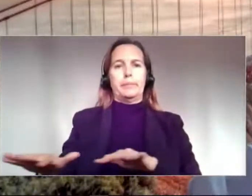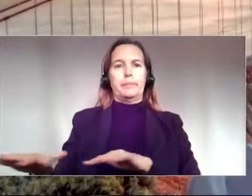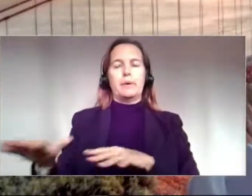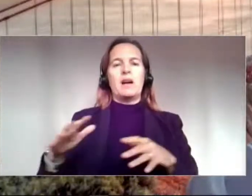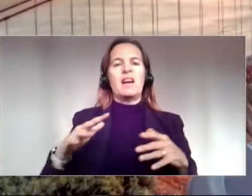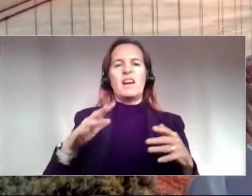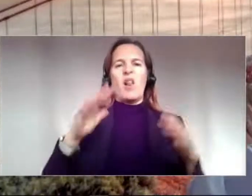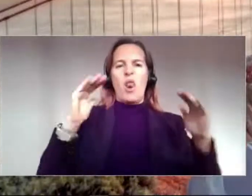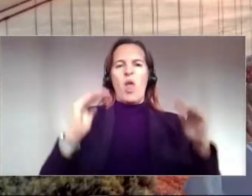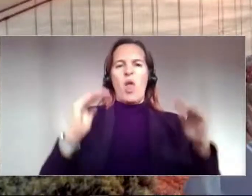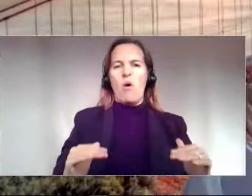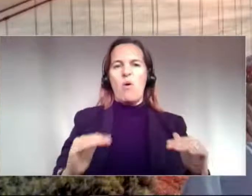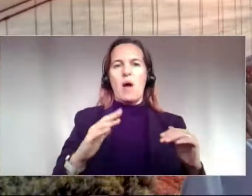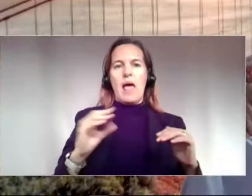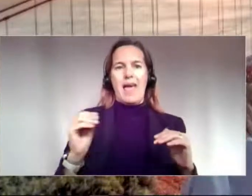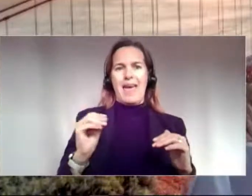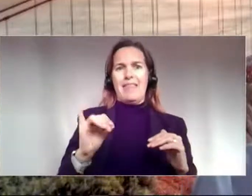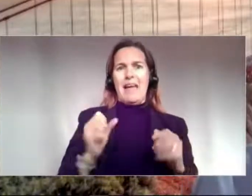air